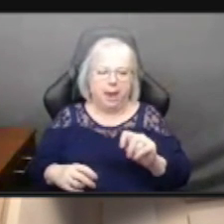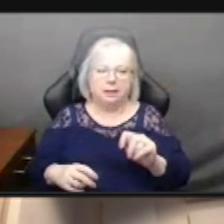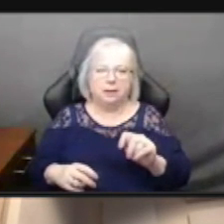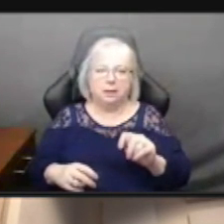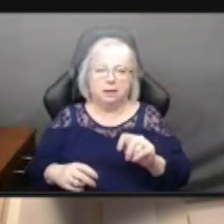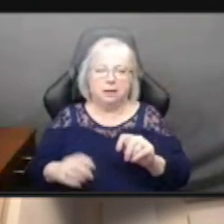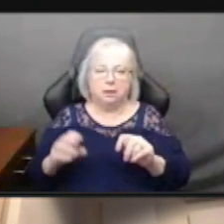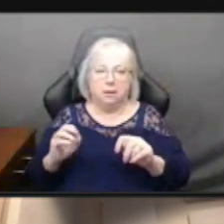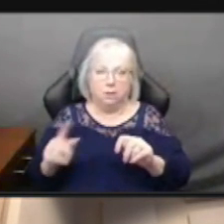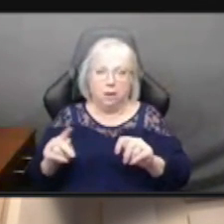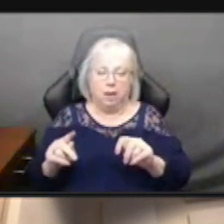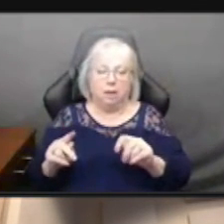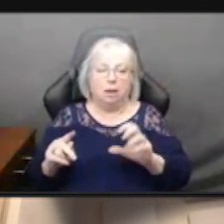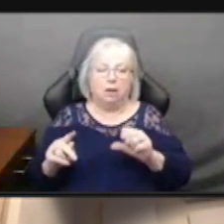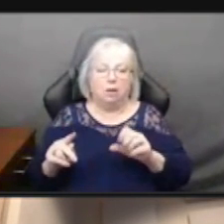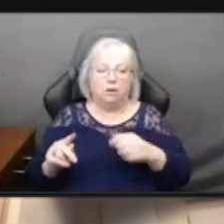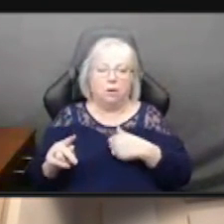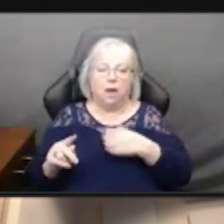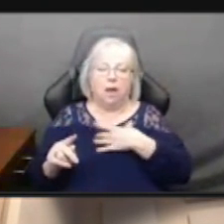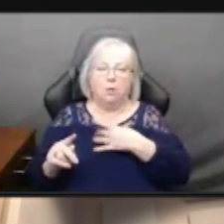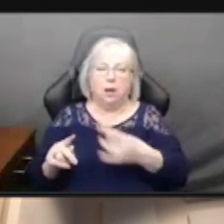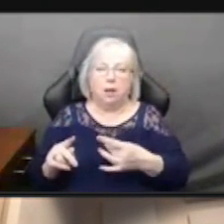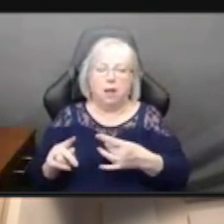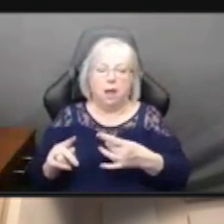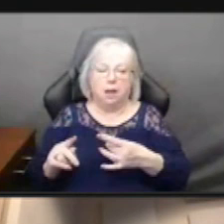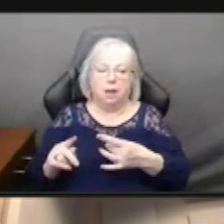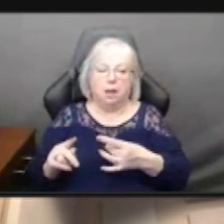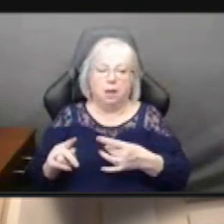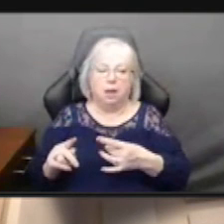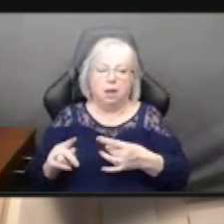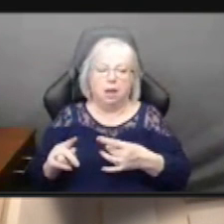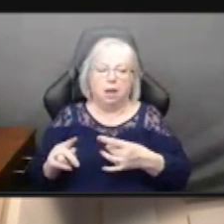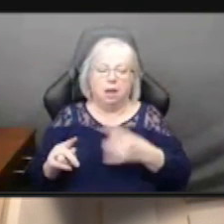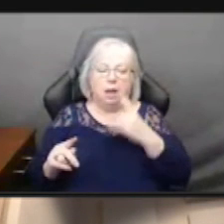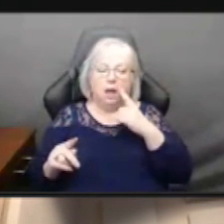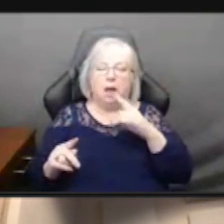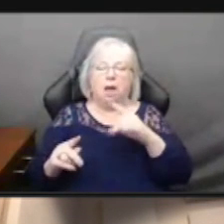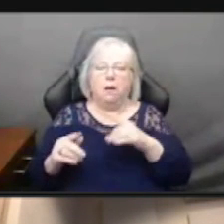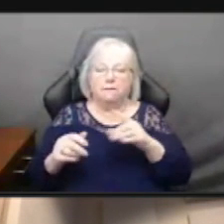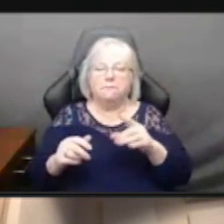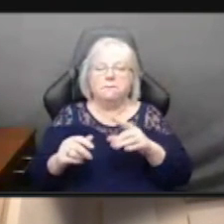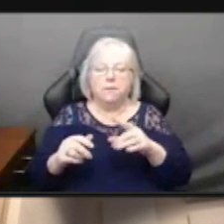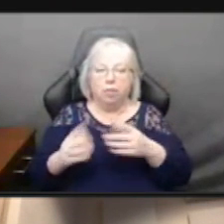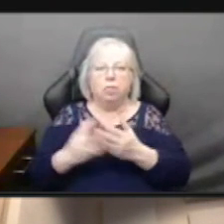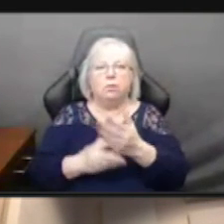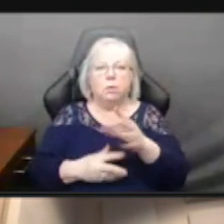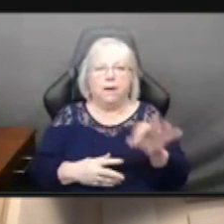okay, so I would like for information, FOI,